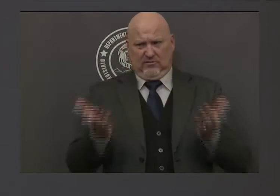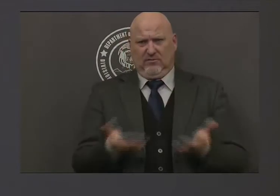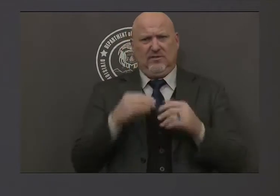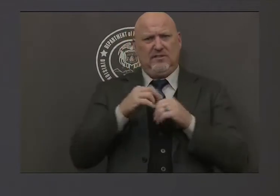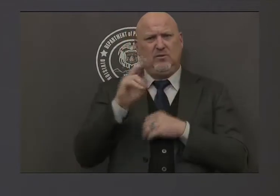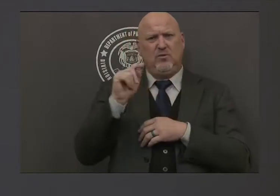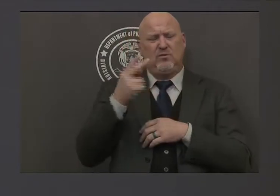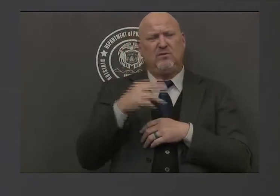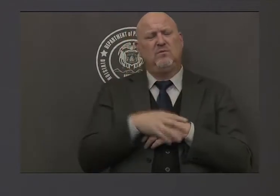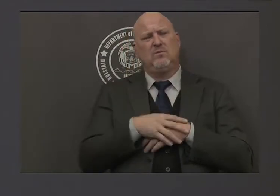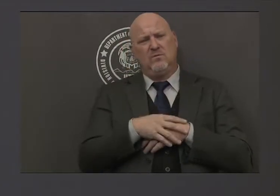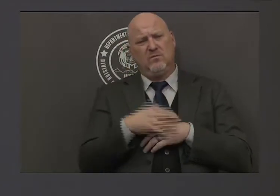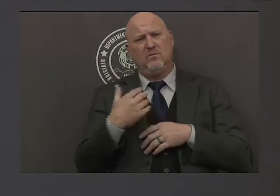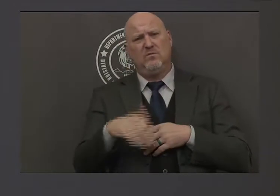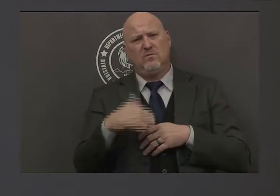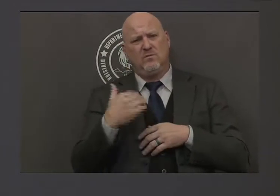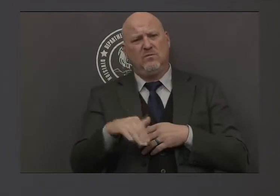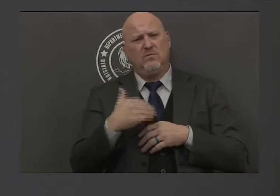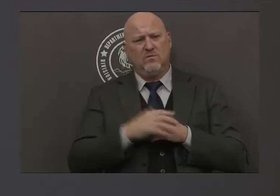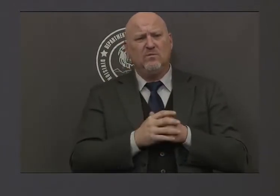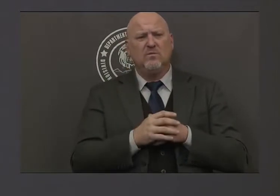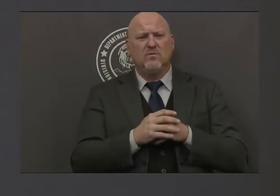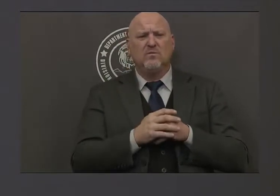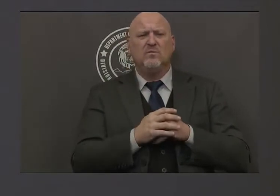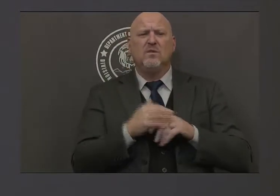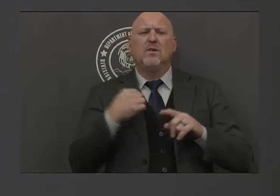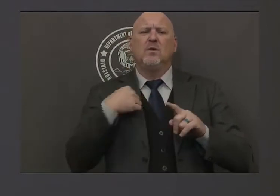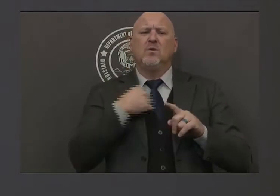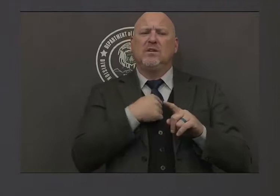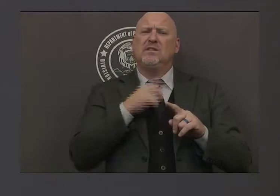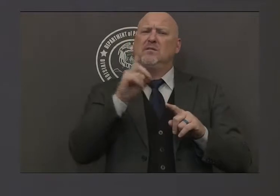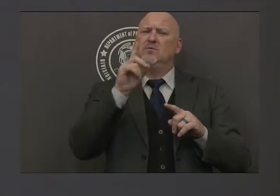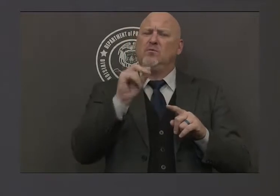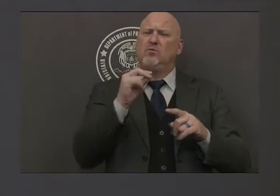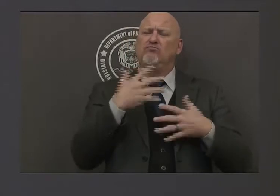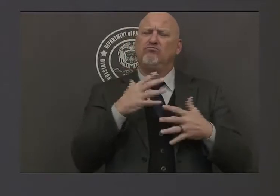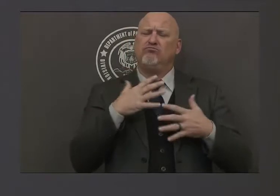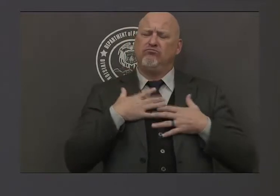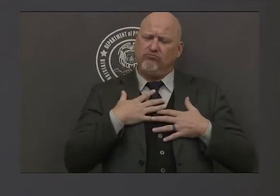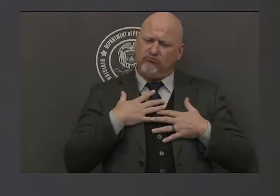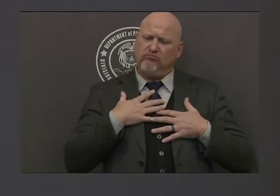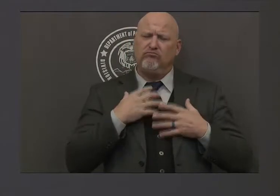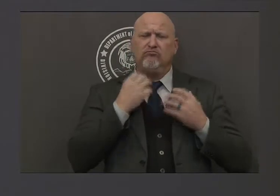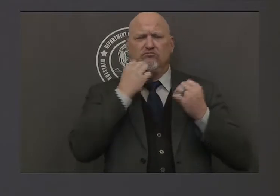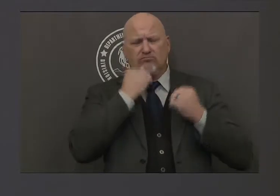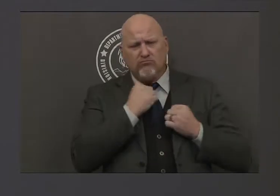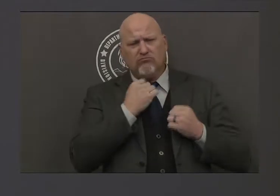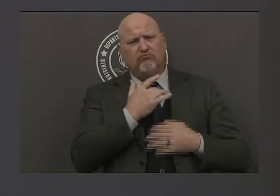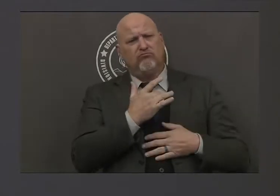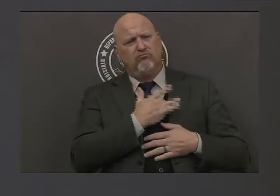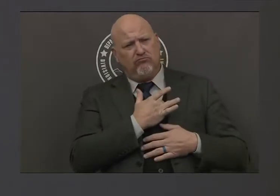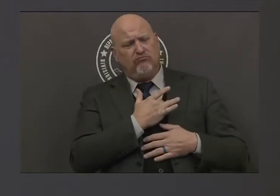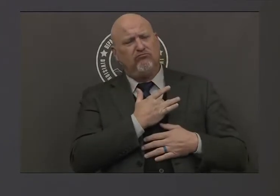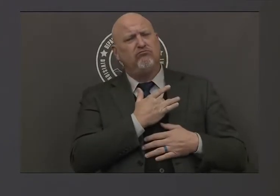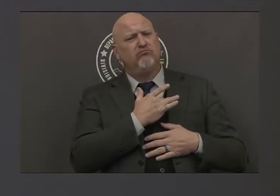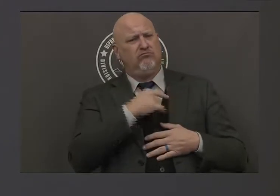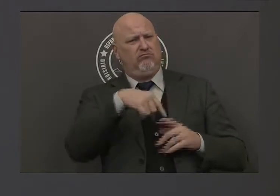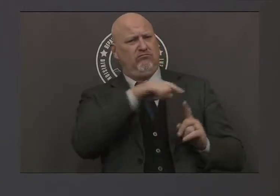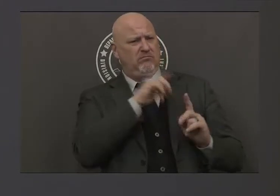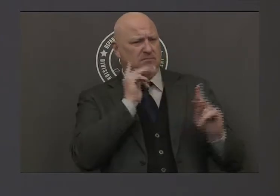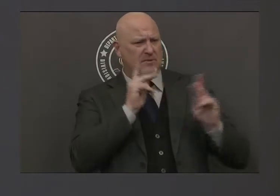But we also not only mourn their loss, but we also recognize that there are many people out there that don't pass away but still have severe